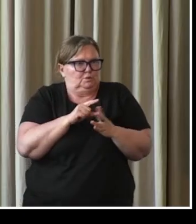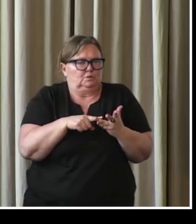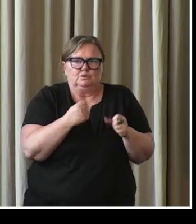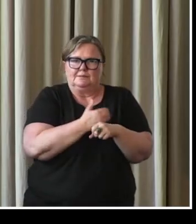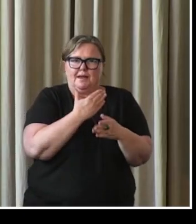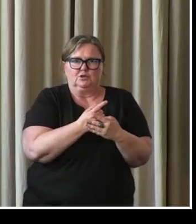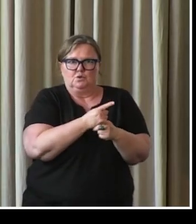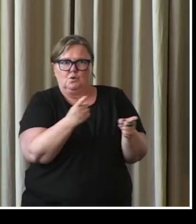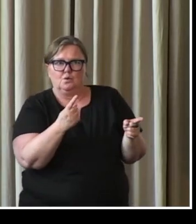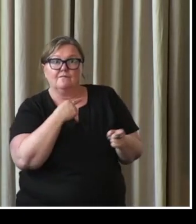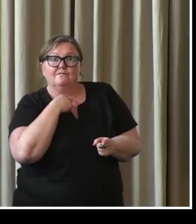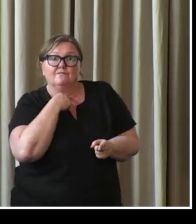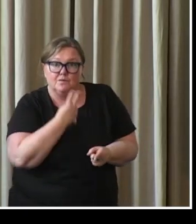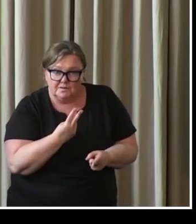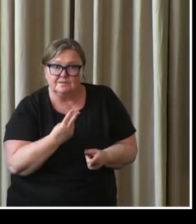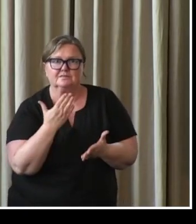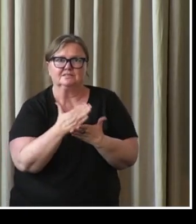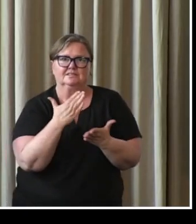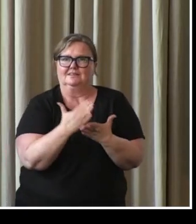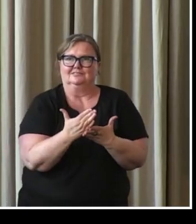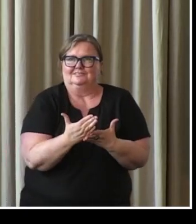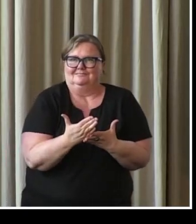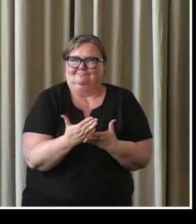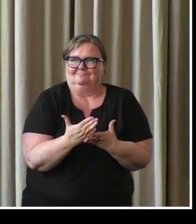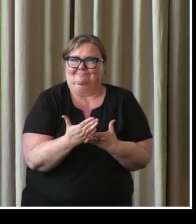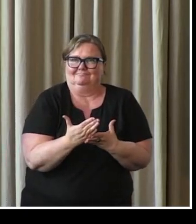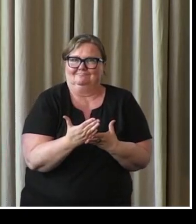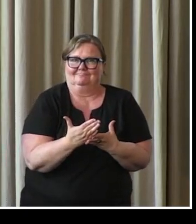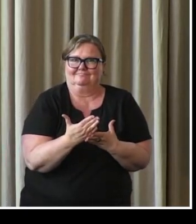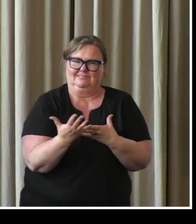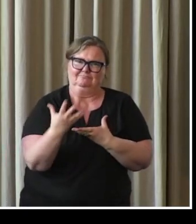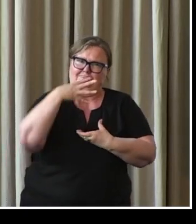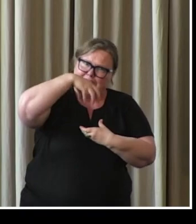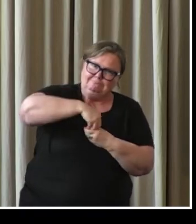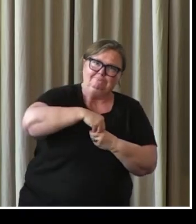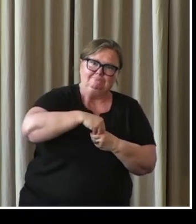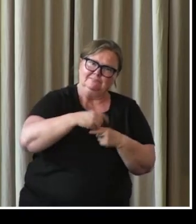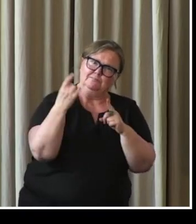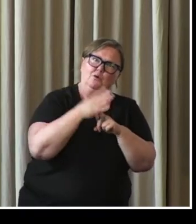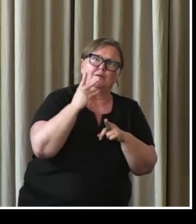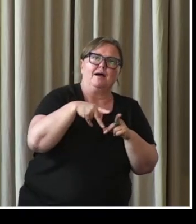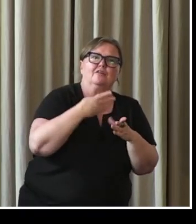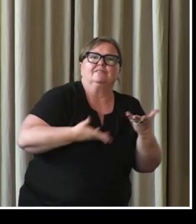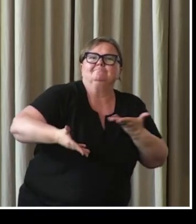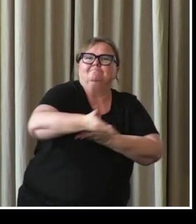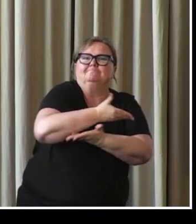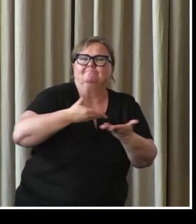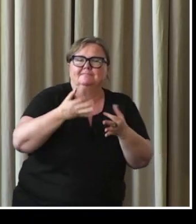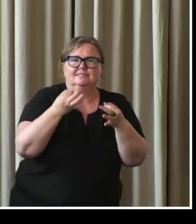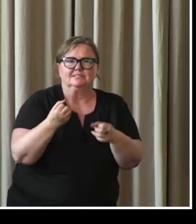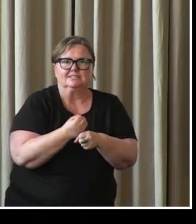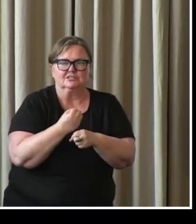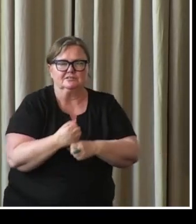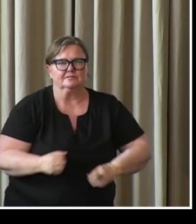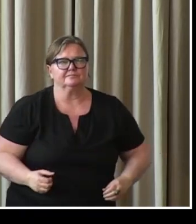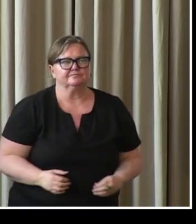the voices of carers are a very prominent part of those discussions and decision making. And